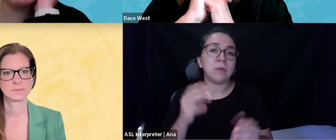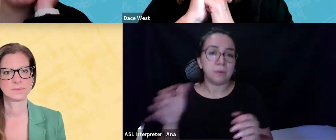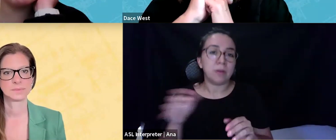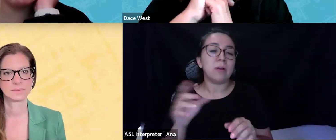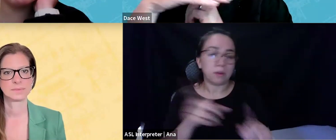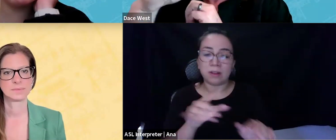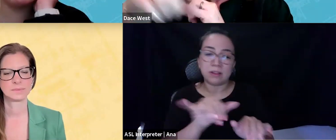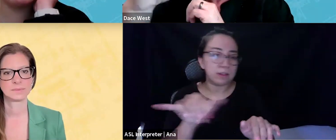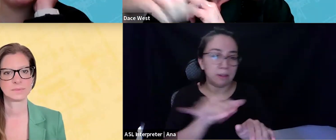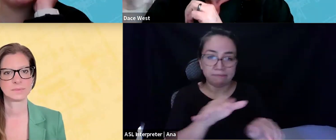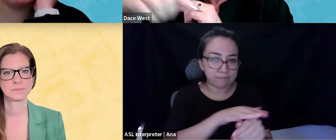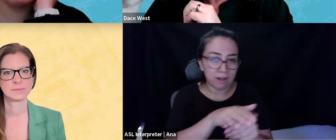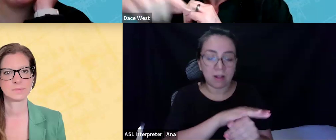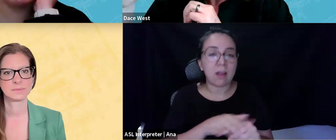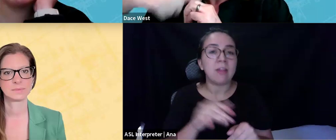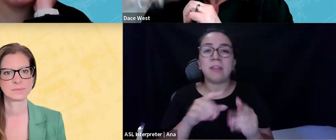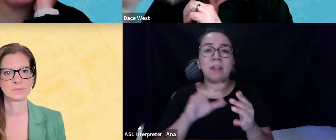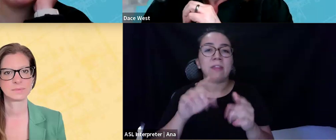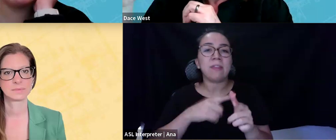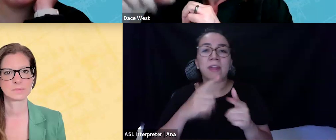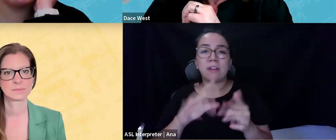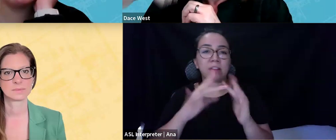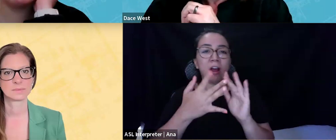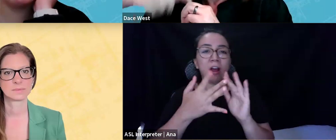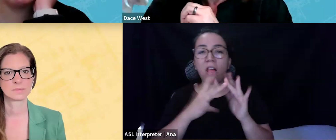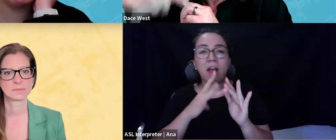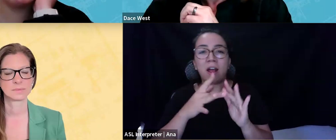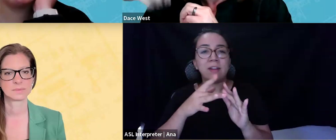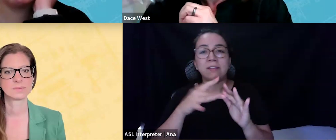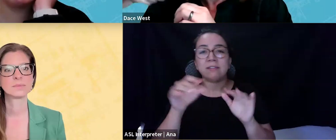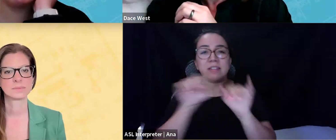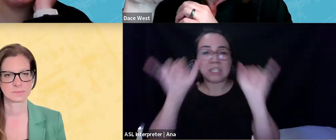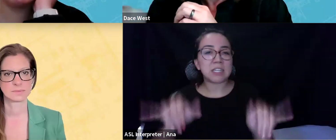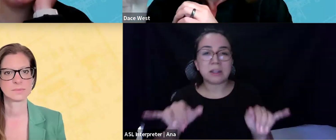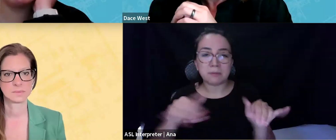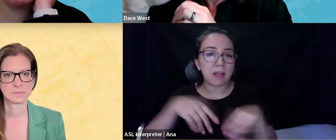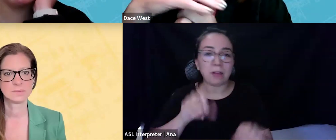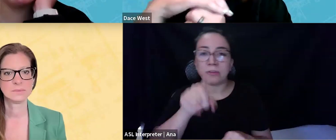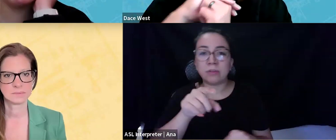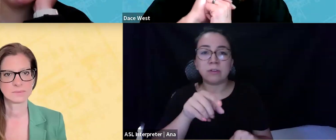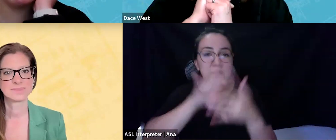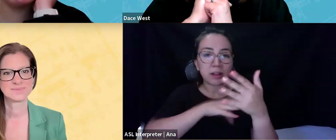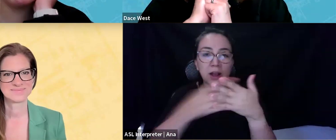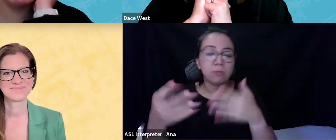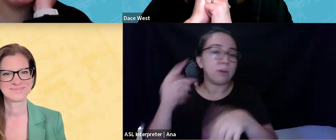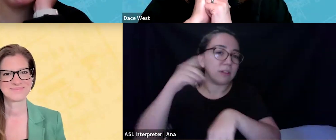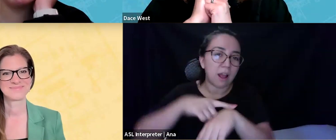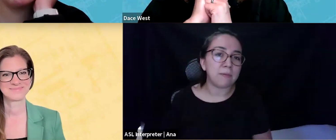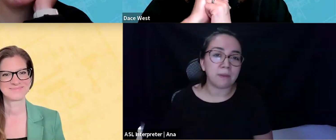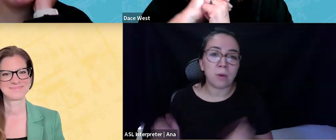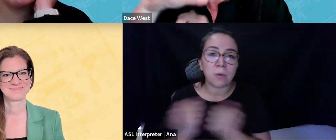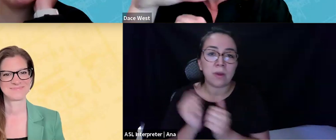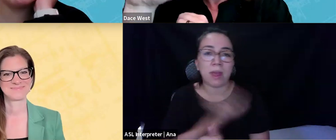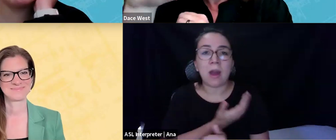place. And then there's just an online, an easy little online system that allows you to kind of schedule a time with our